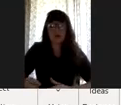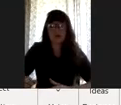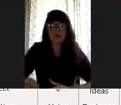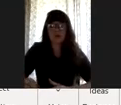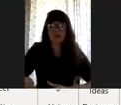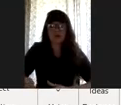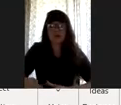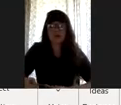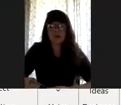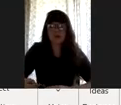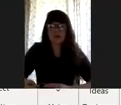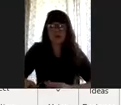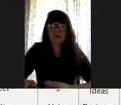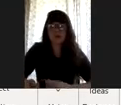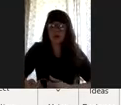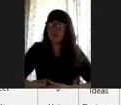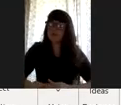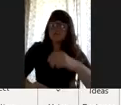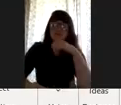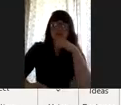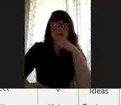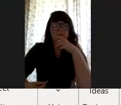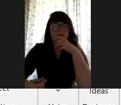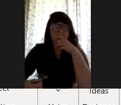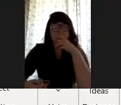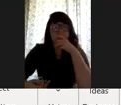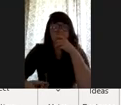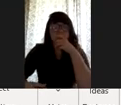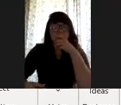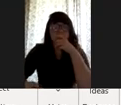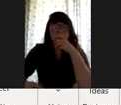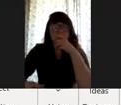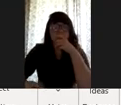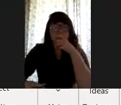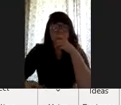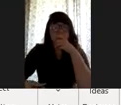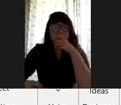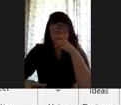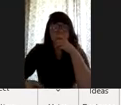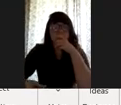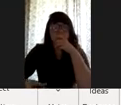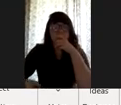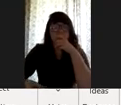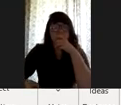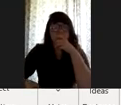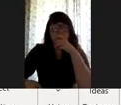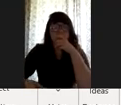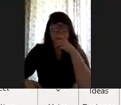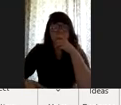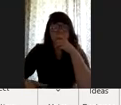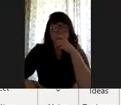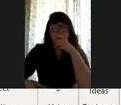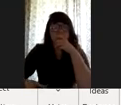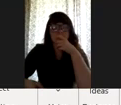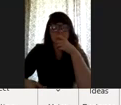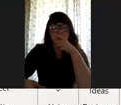I'm going to go with experience. No, I'm not. For what? Experience. What are you putting